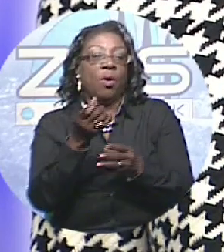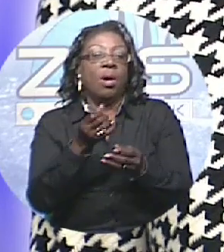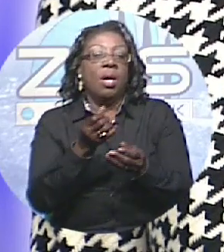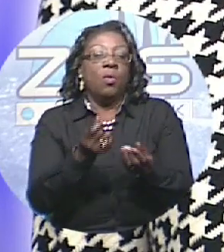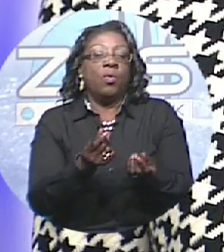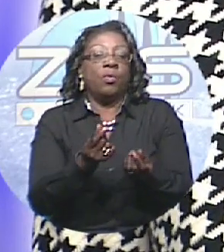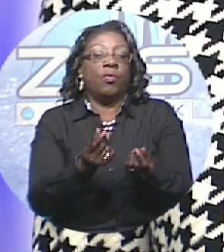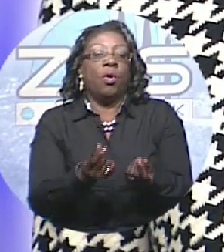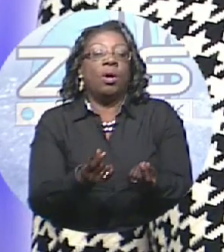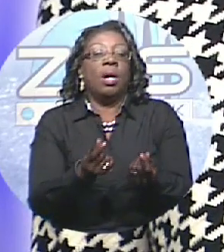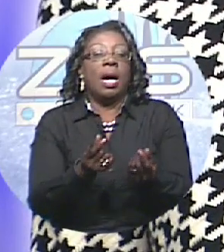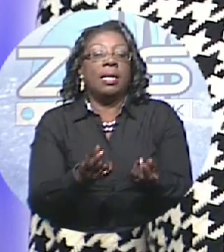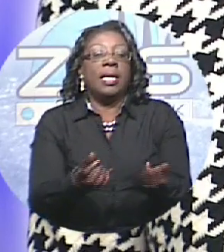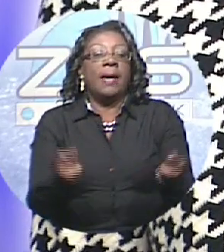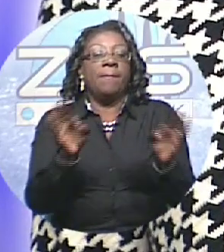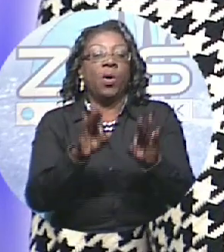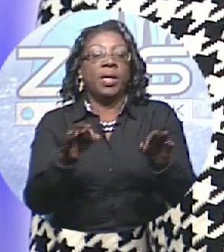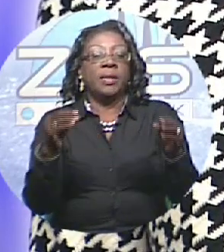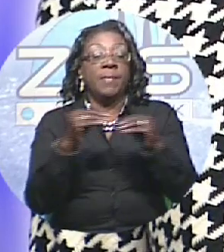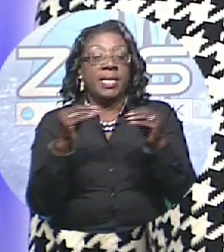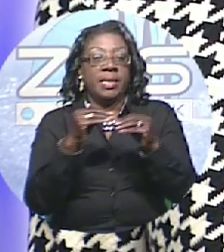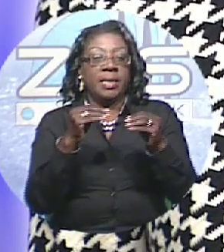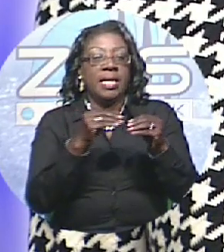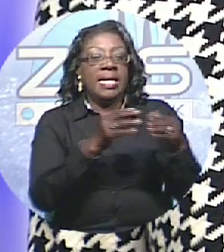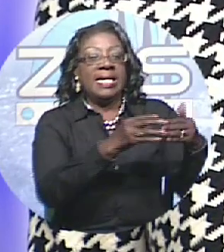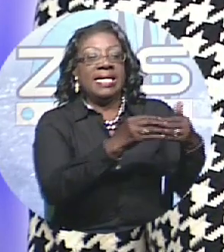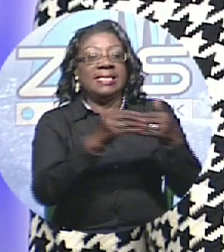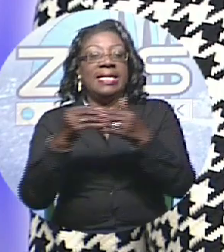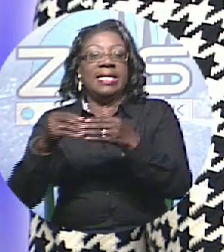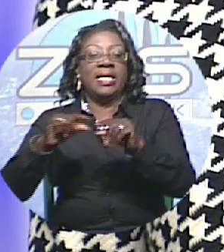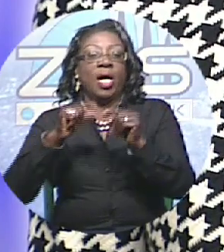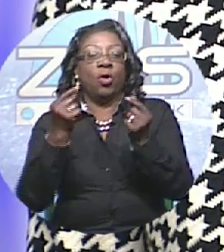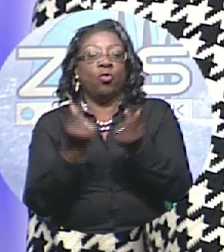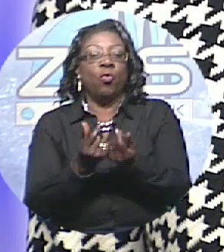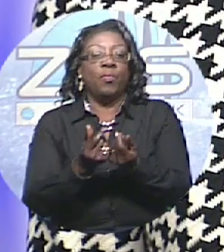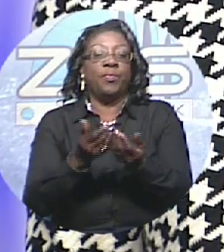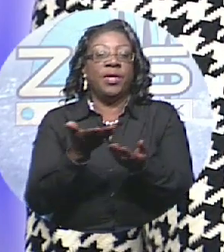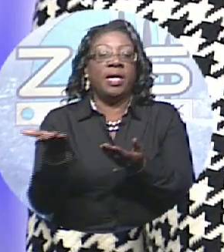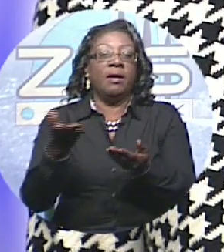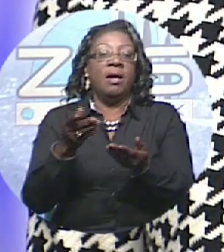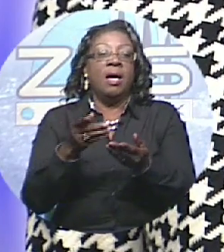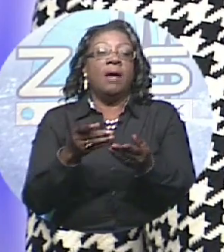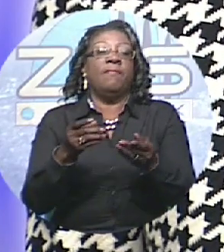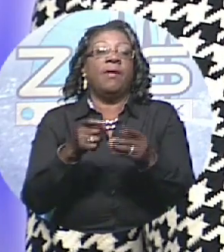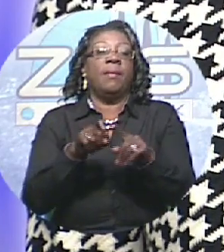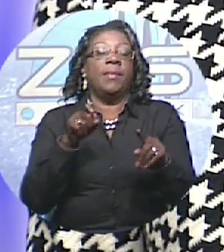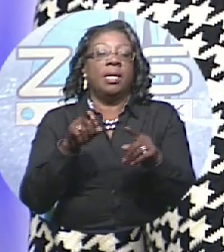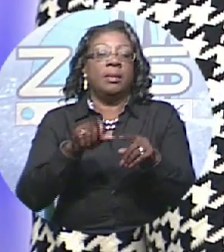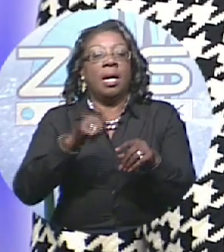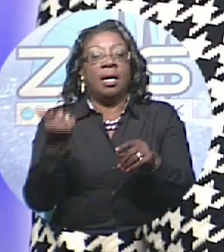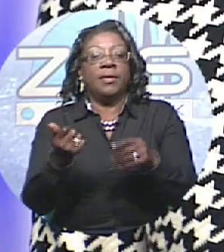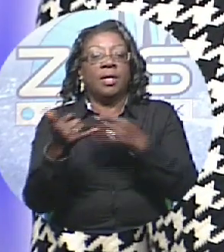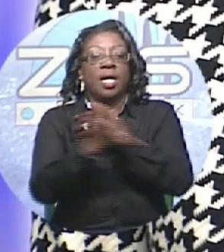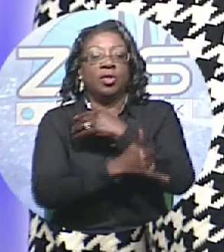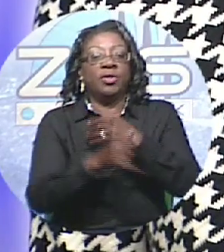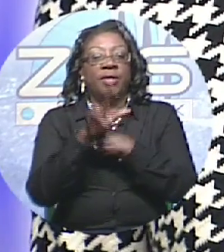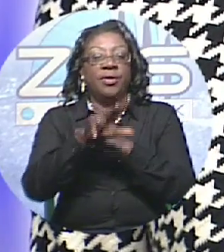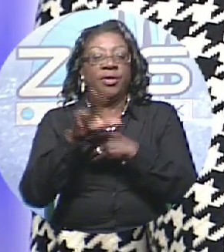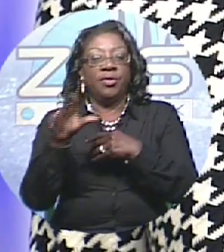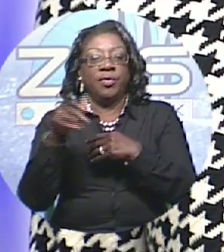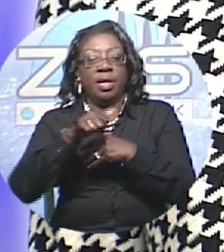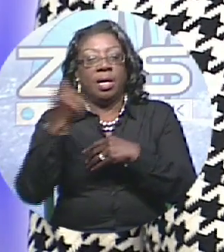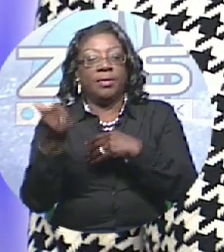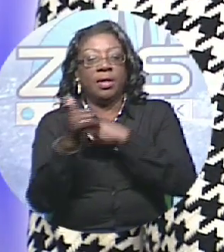he is leading the Bahamas delegation. The event brings together leaders from 33 countries who will focus on strengthening their